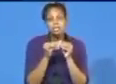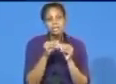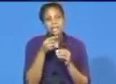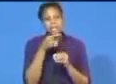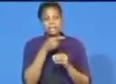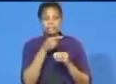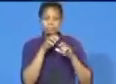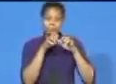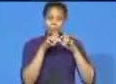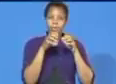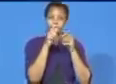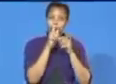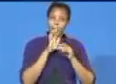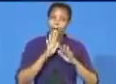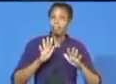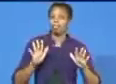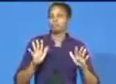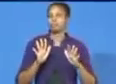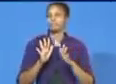softly,